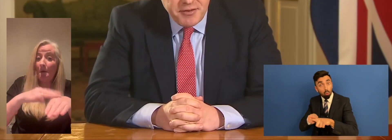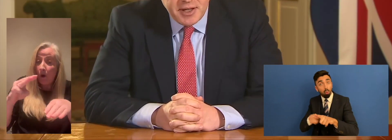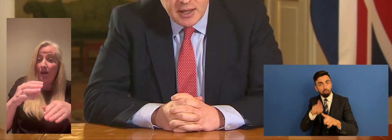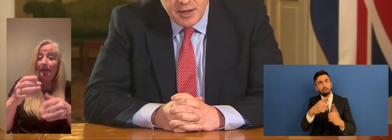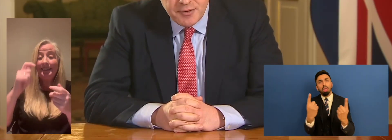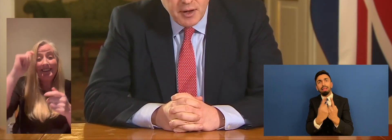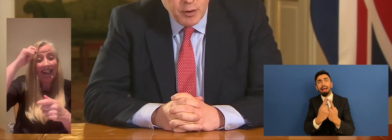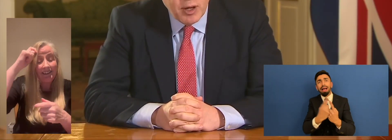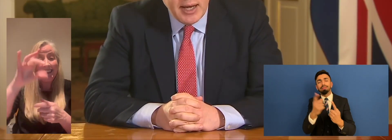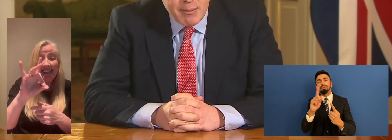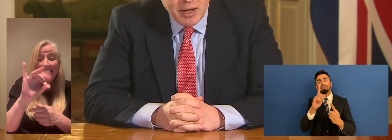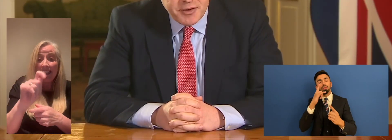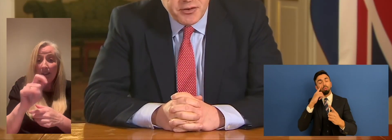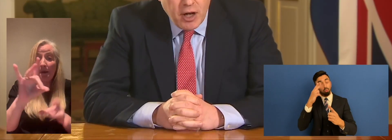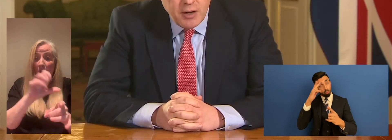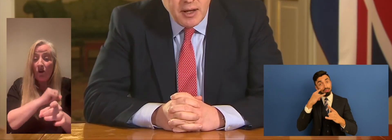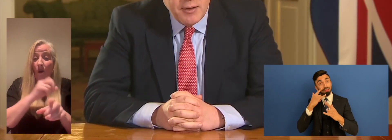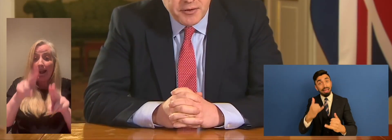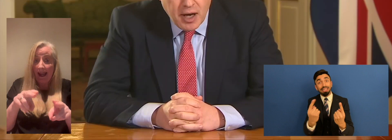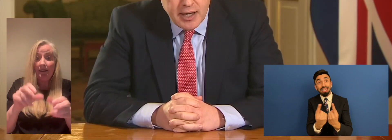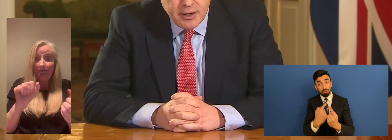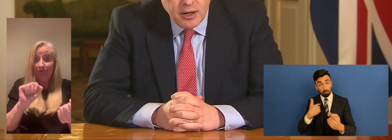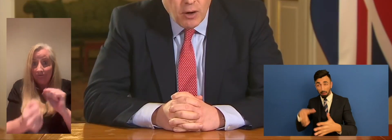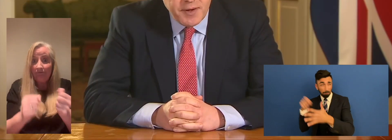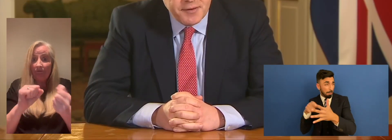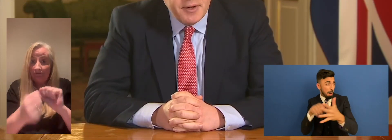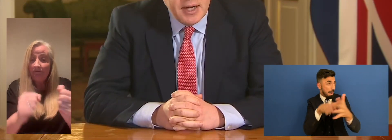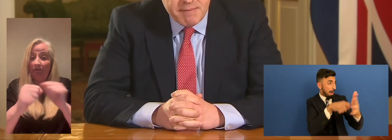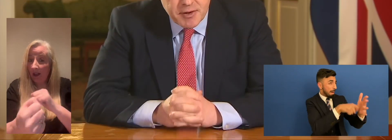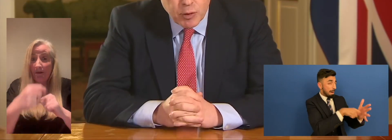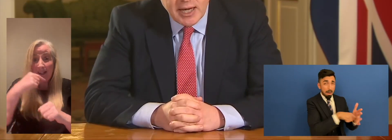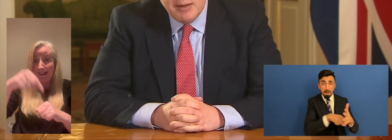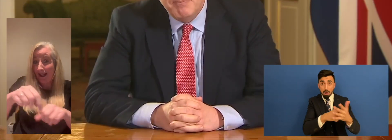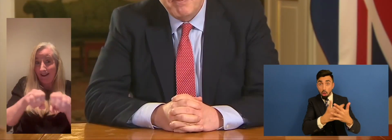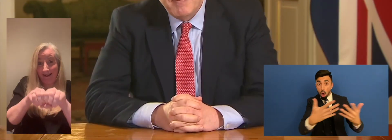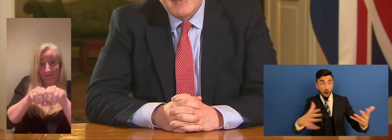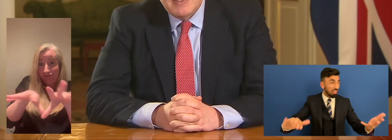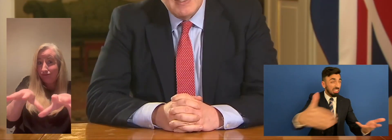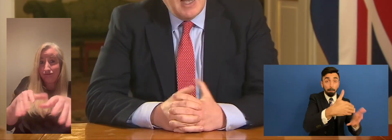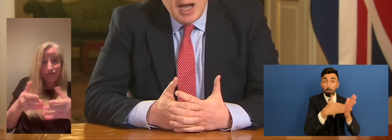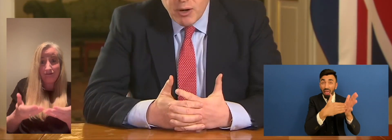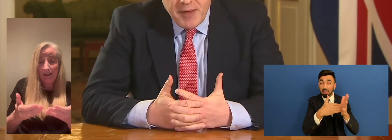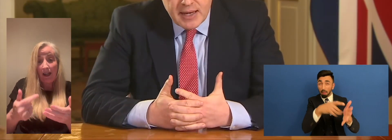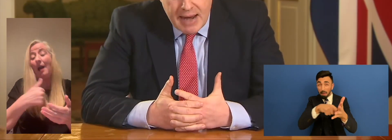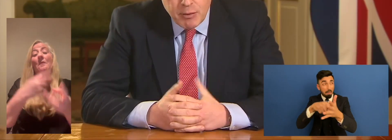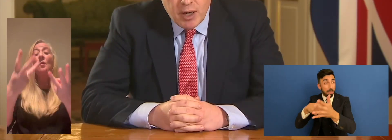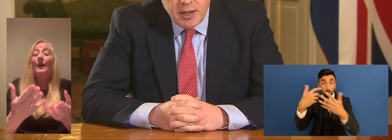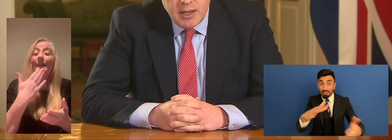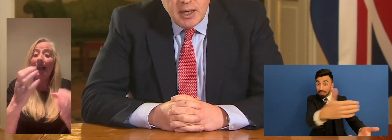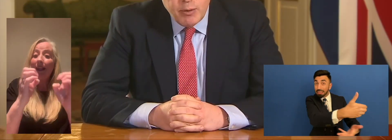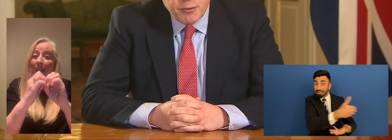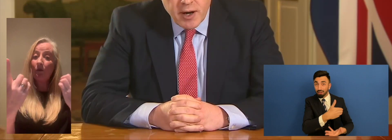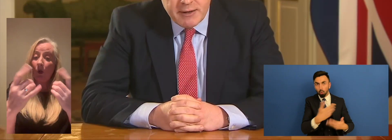of testing kits that will enable us to turn the tide on this invisible killer. I want to thank